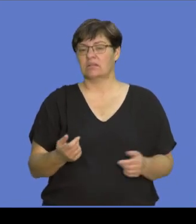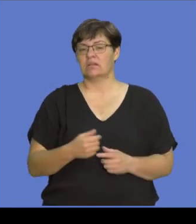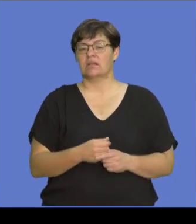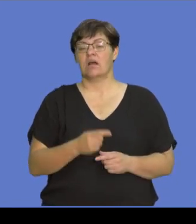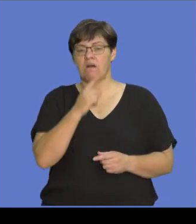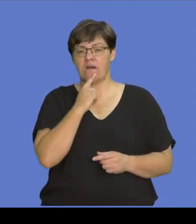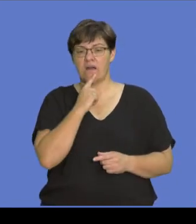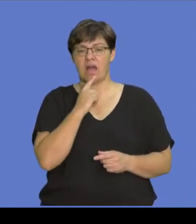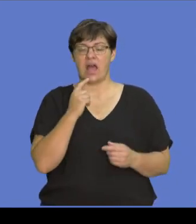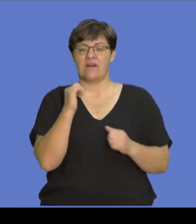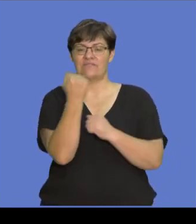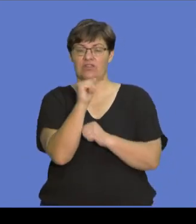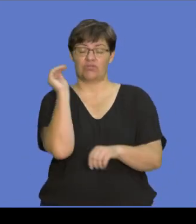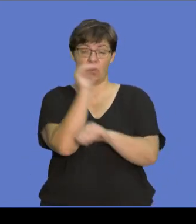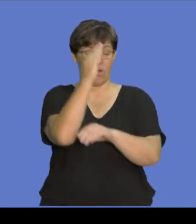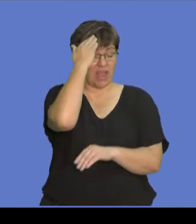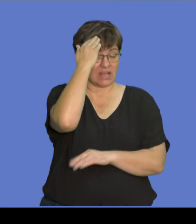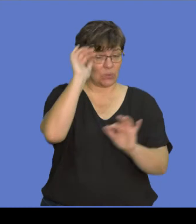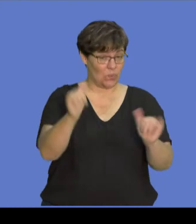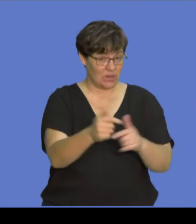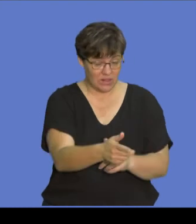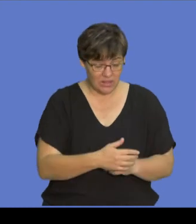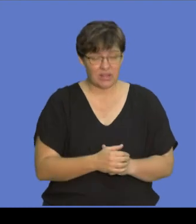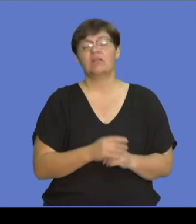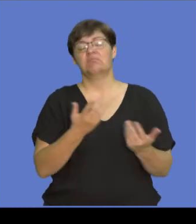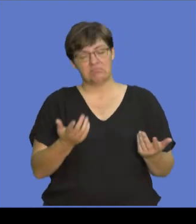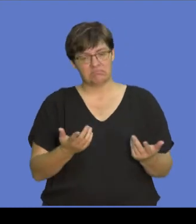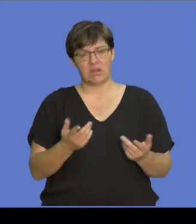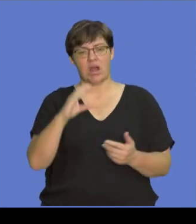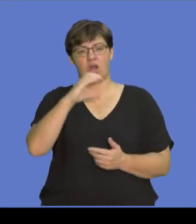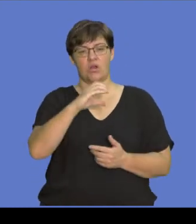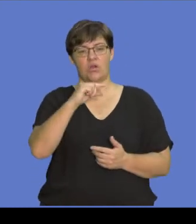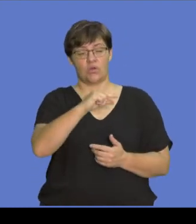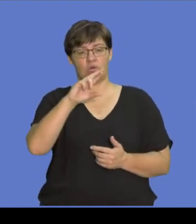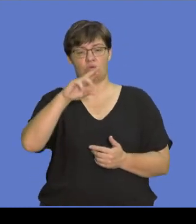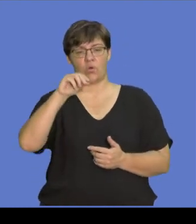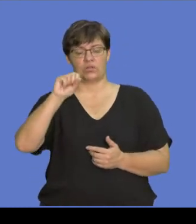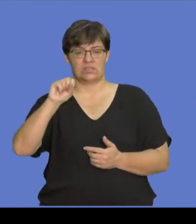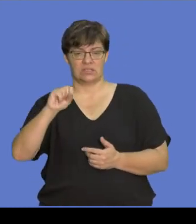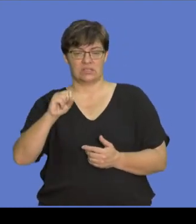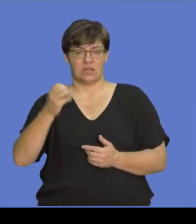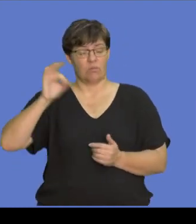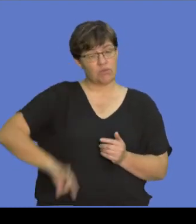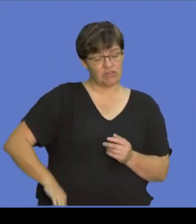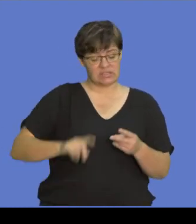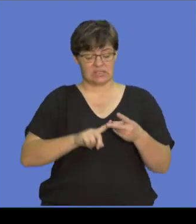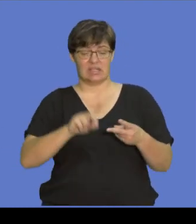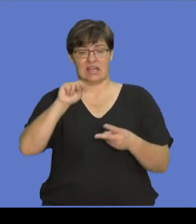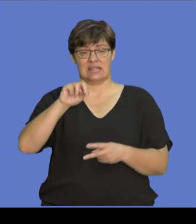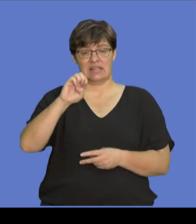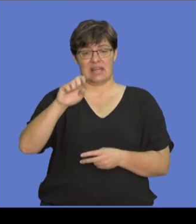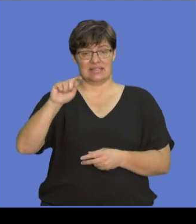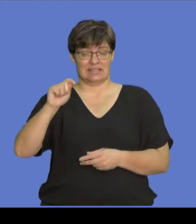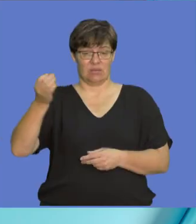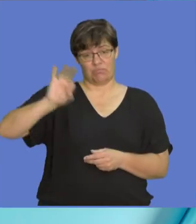factory overheads cost and also calculate the gross profit and the net profit. So that's what's expected of